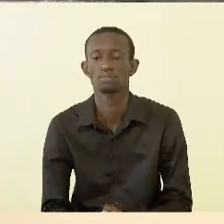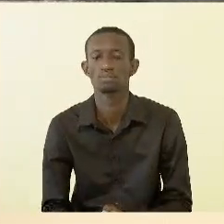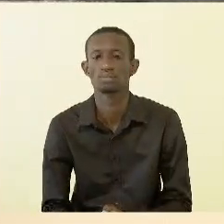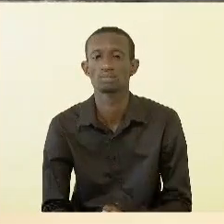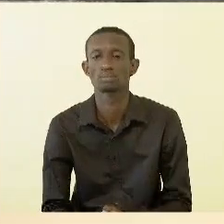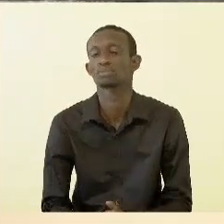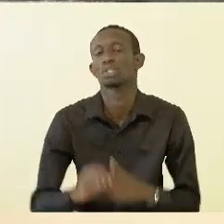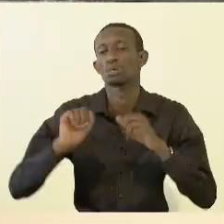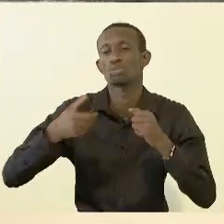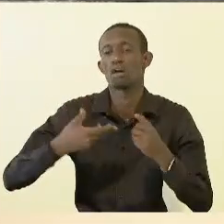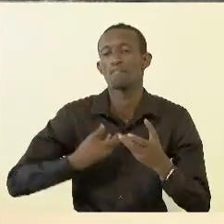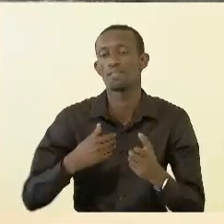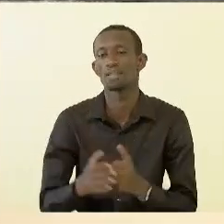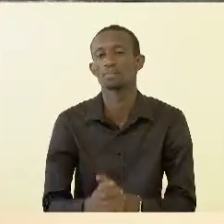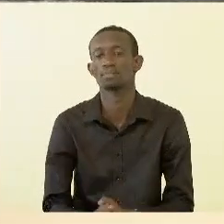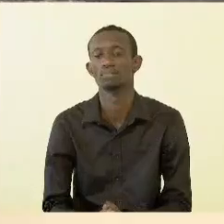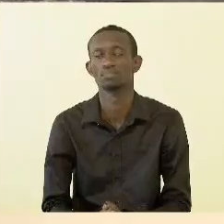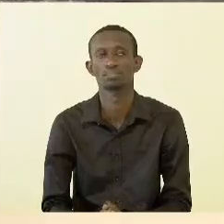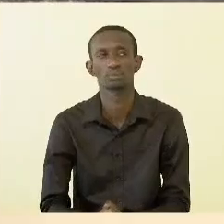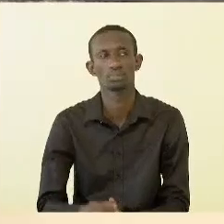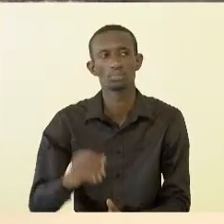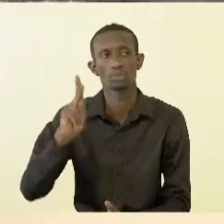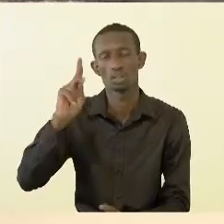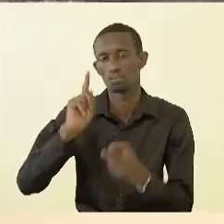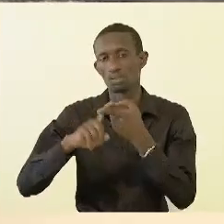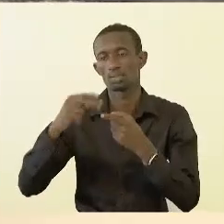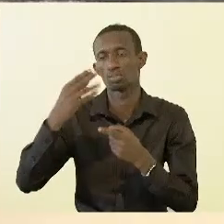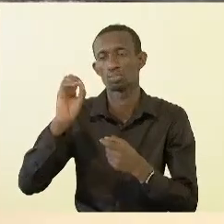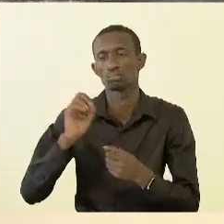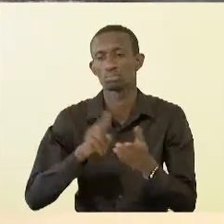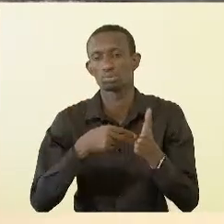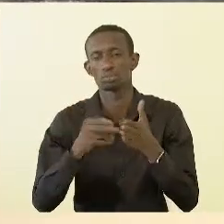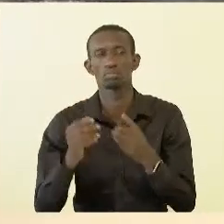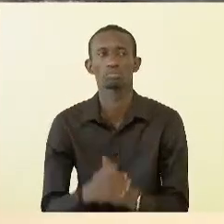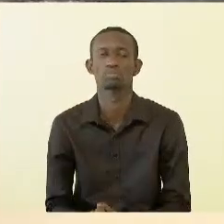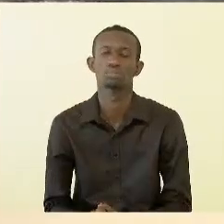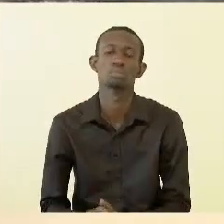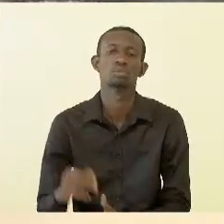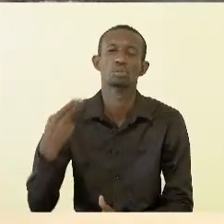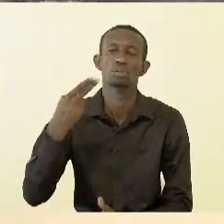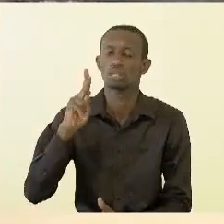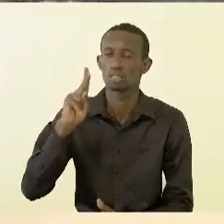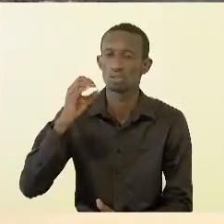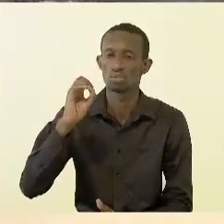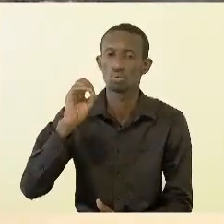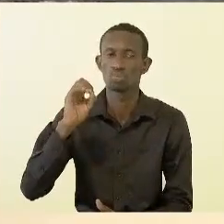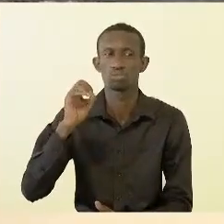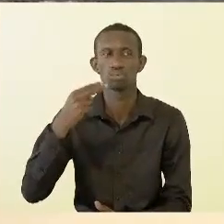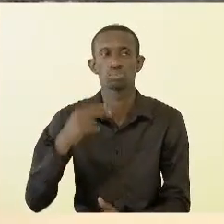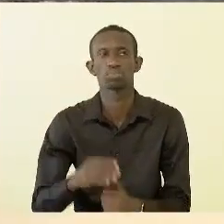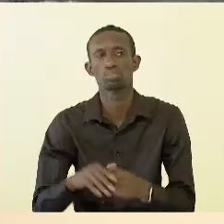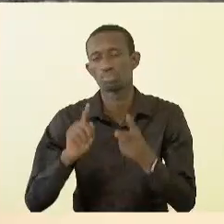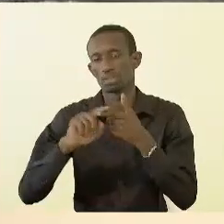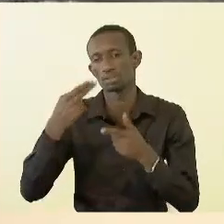can have potassium reacting with water. This will form potassium hydroxide plus the